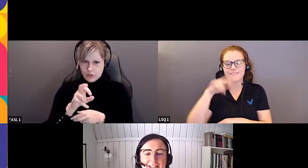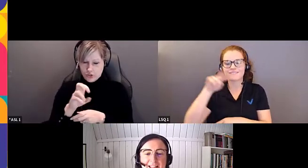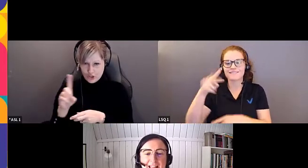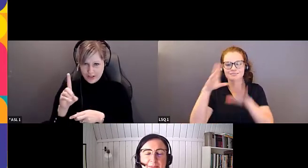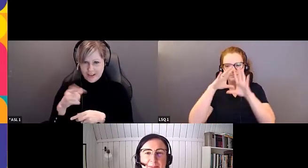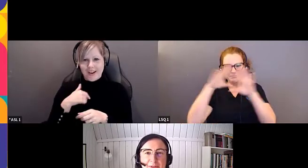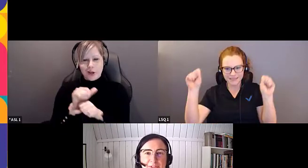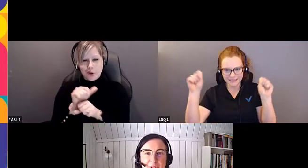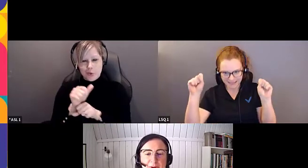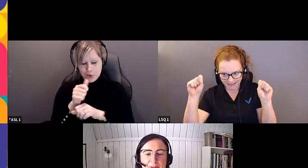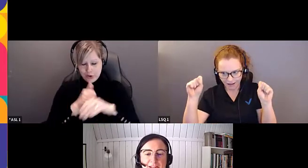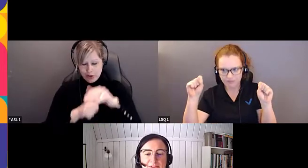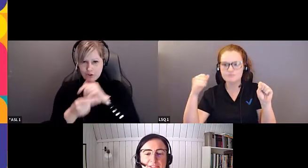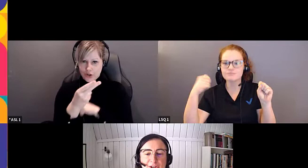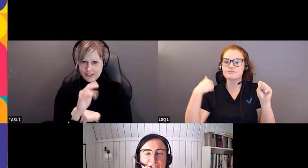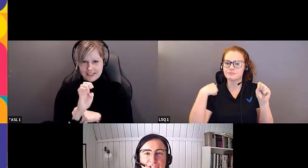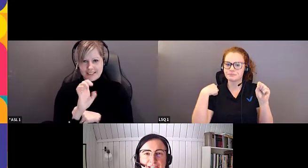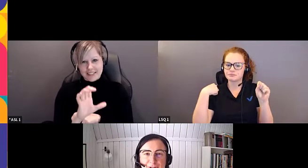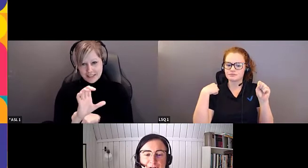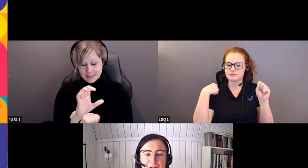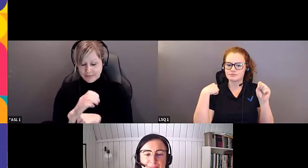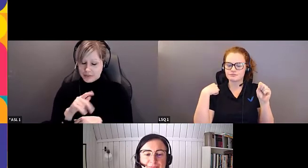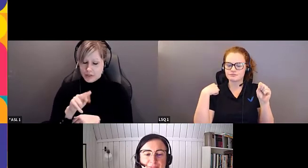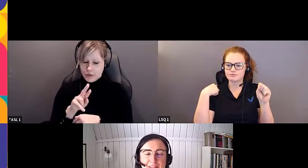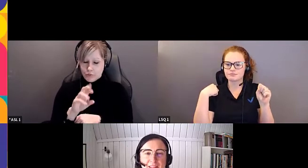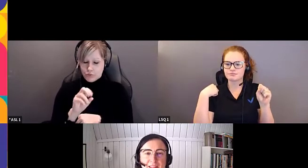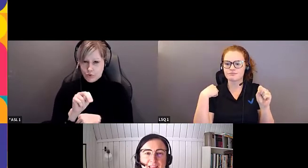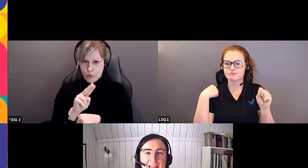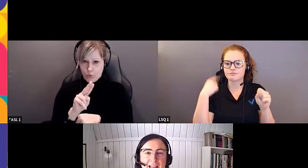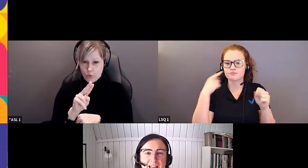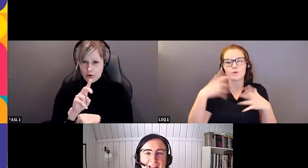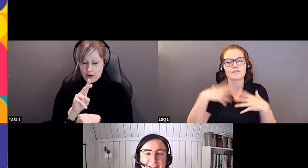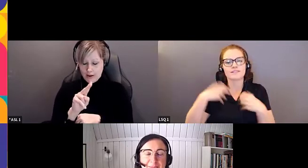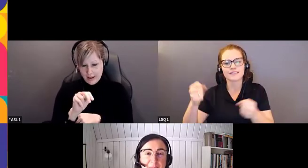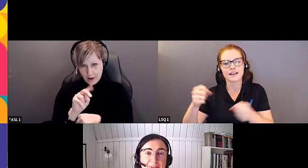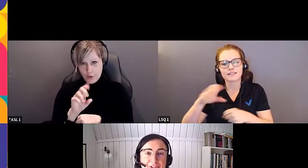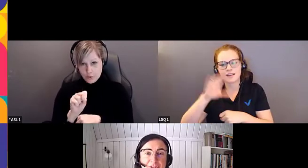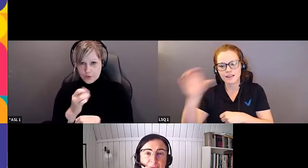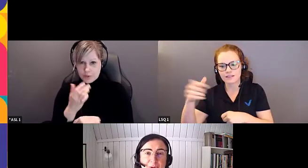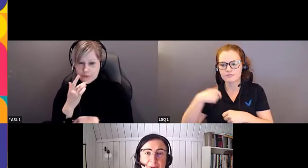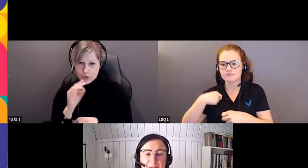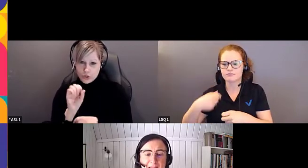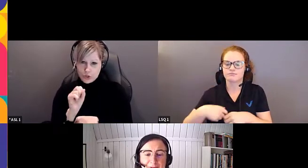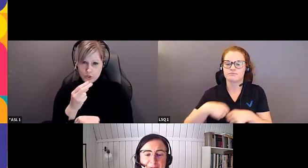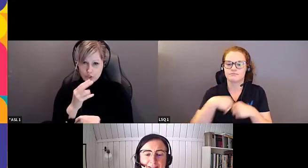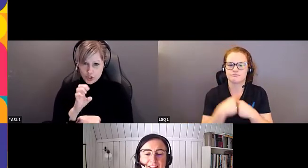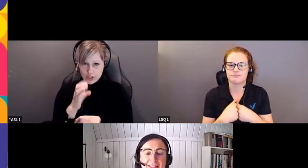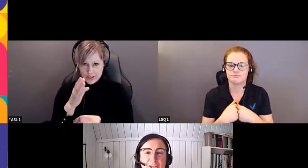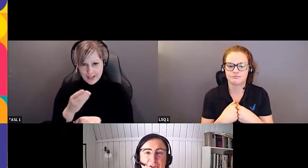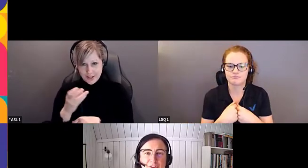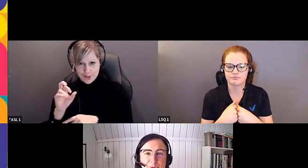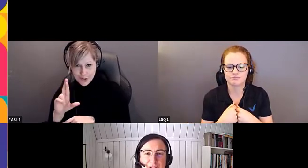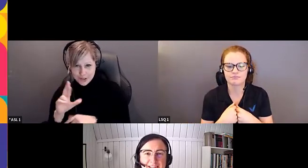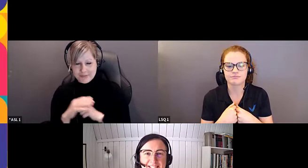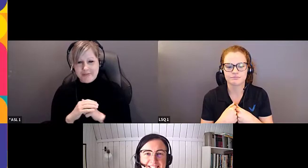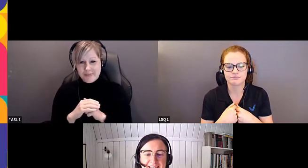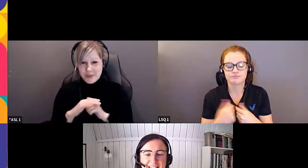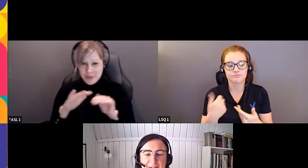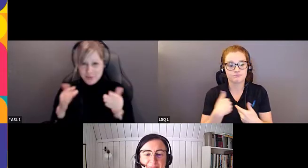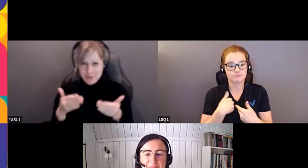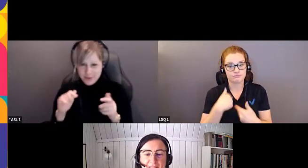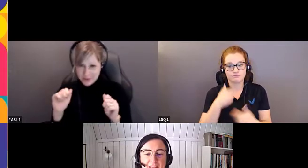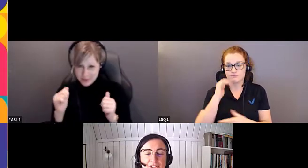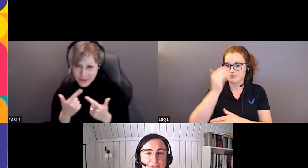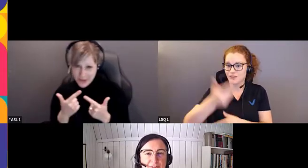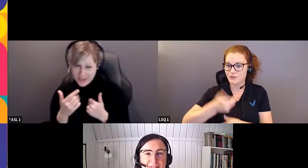Canada, and my personal pronouns are she and her. It's my pleasure to welcome everyone. Thank you for joining us